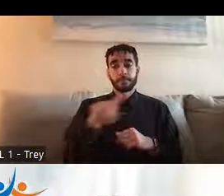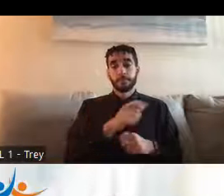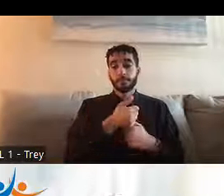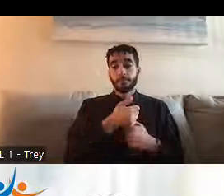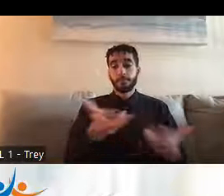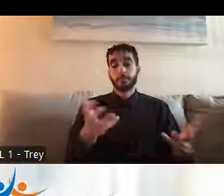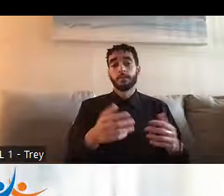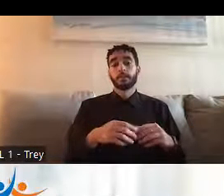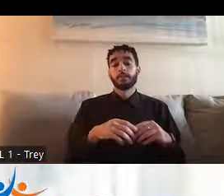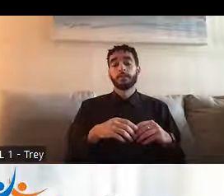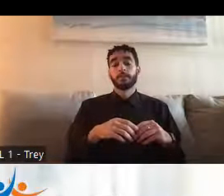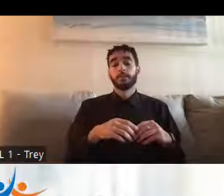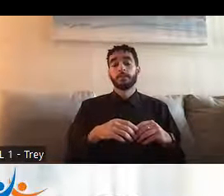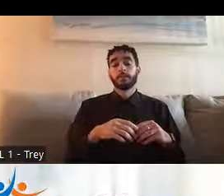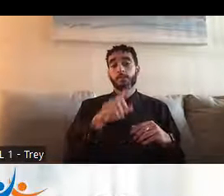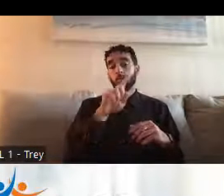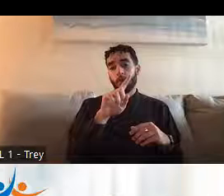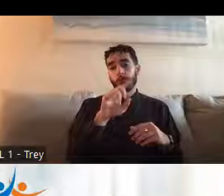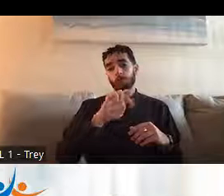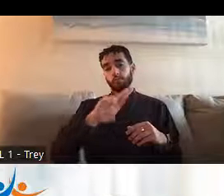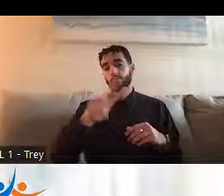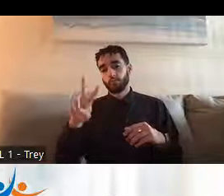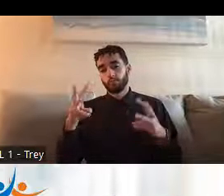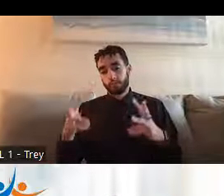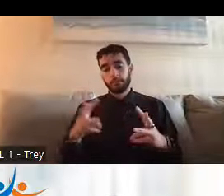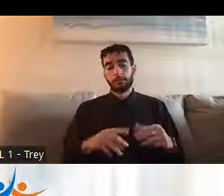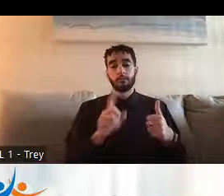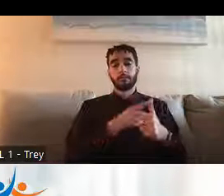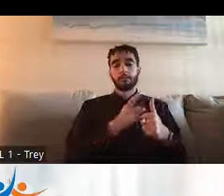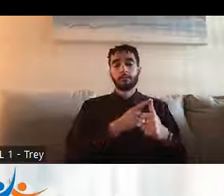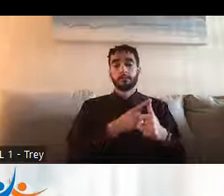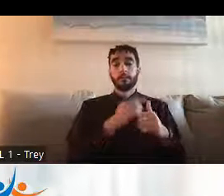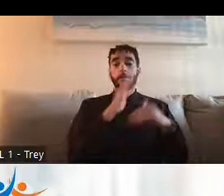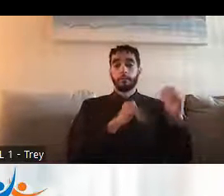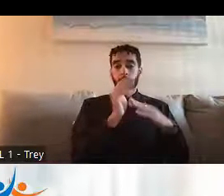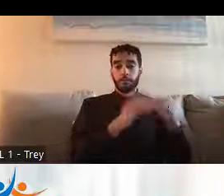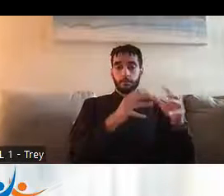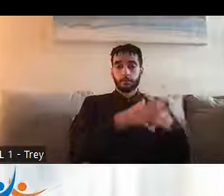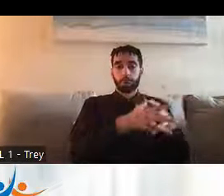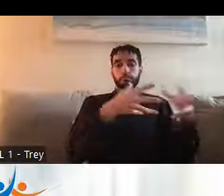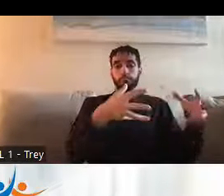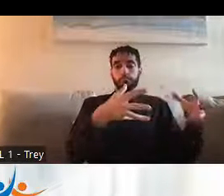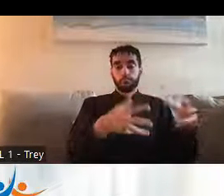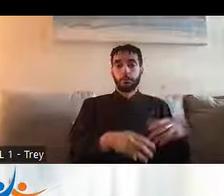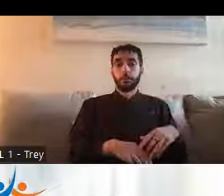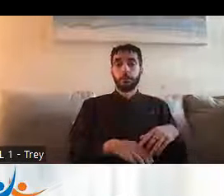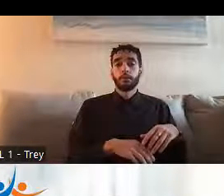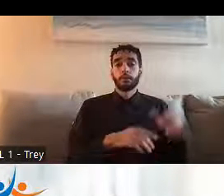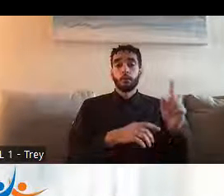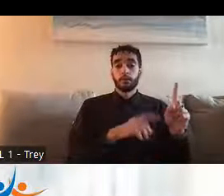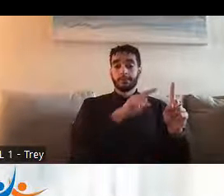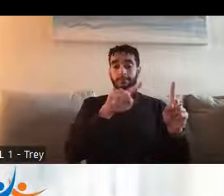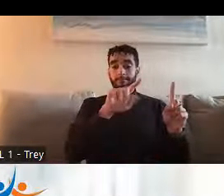of 2 different components. The first component involves capacity building for the first 2 of the 5 years, followed by